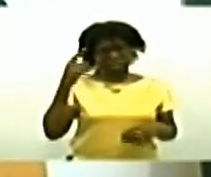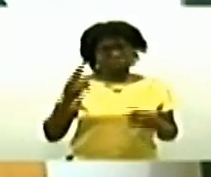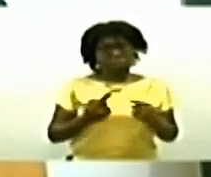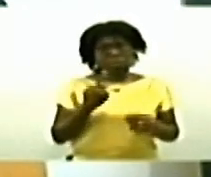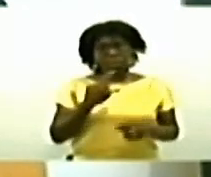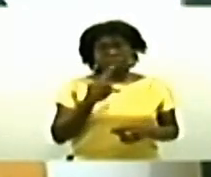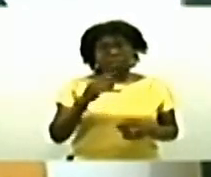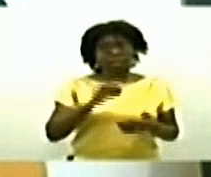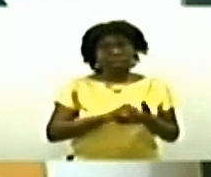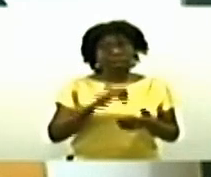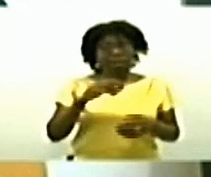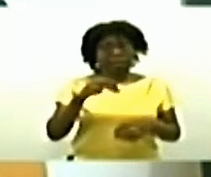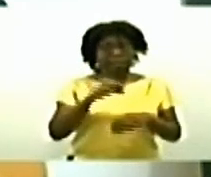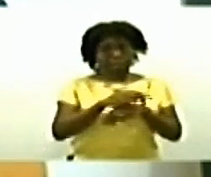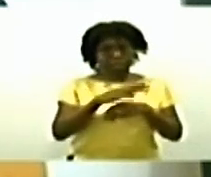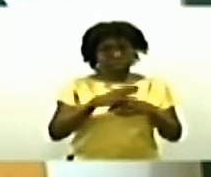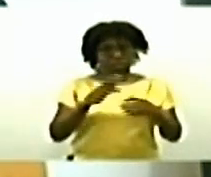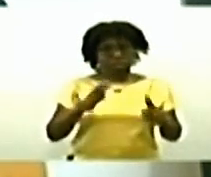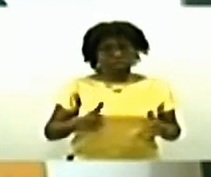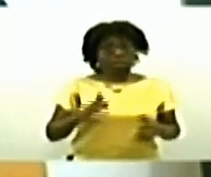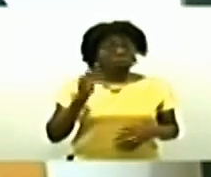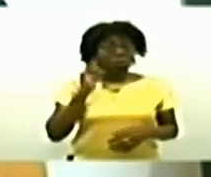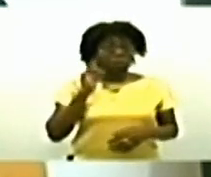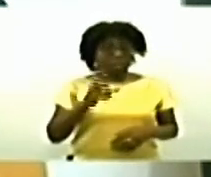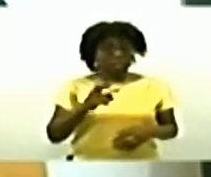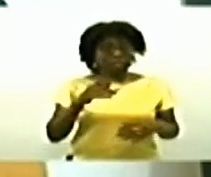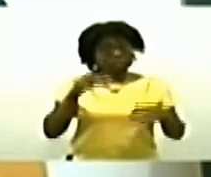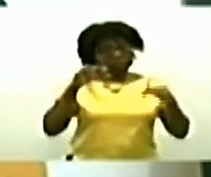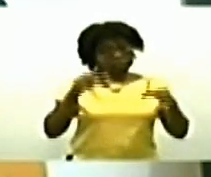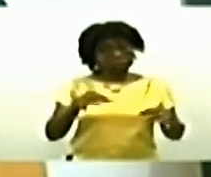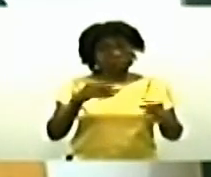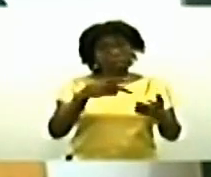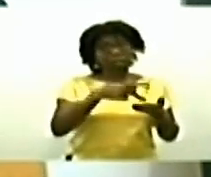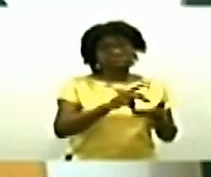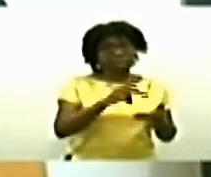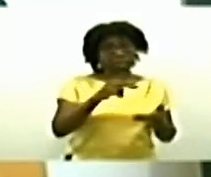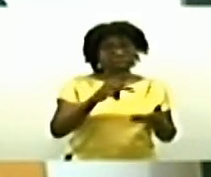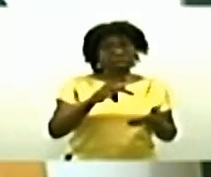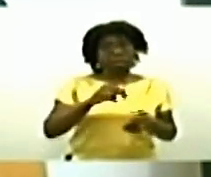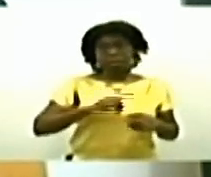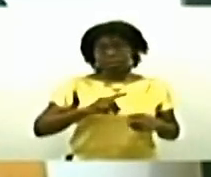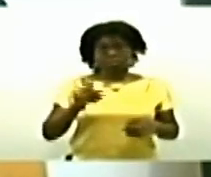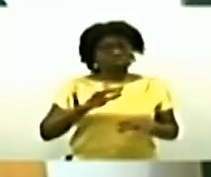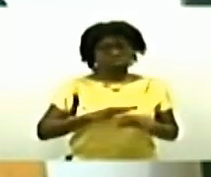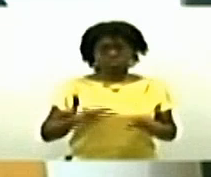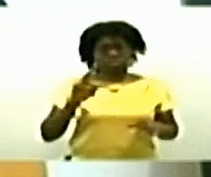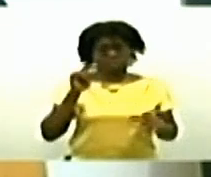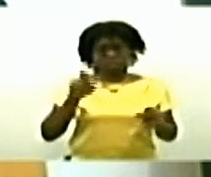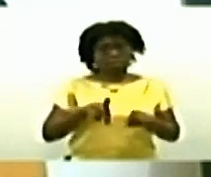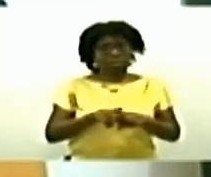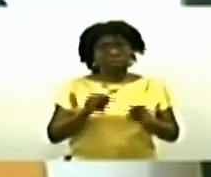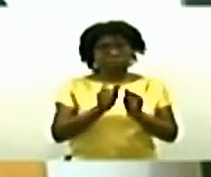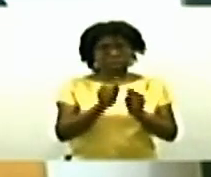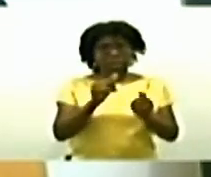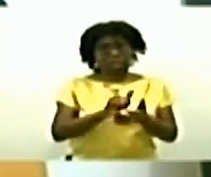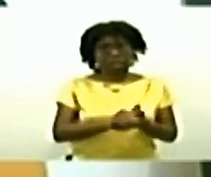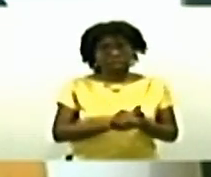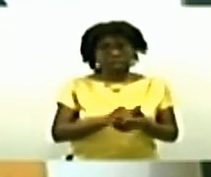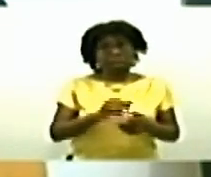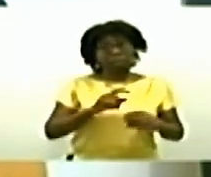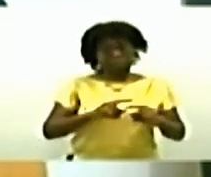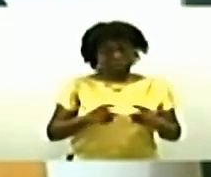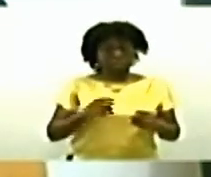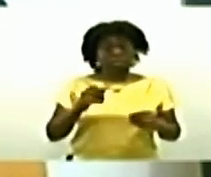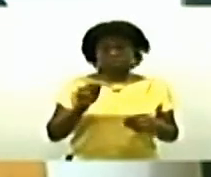determine the pay of the traffic wardens. I don't share that view. So I think all in all, the bill seems